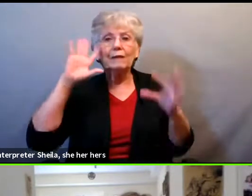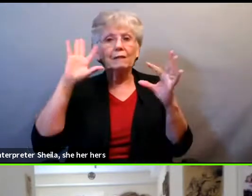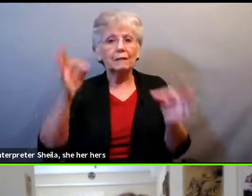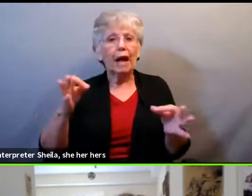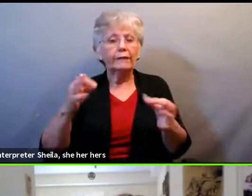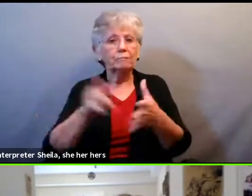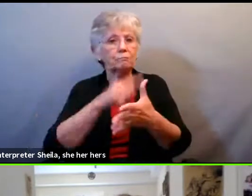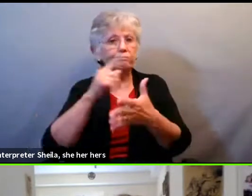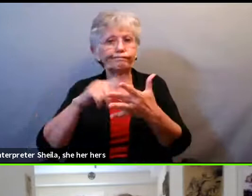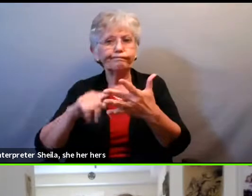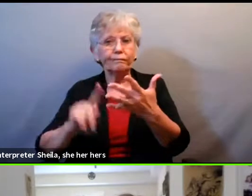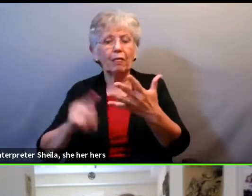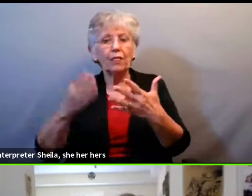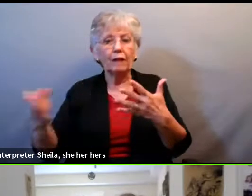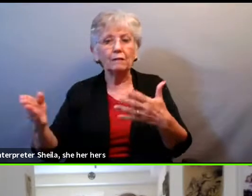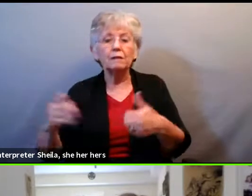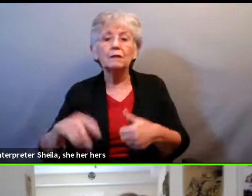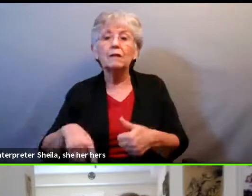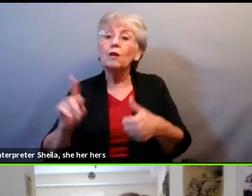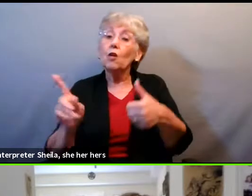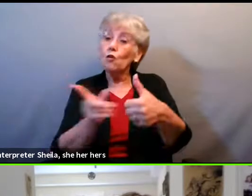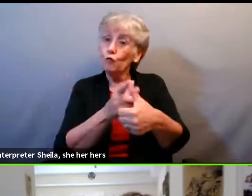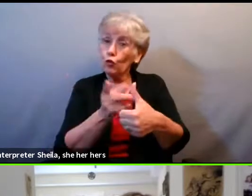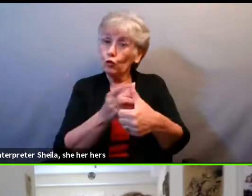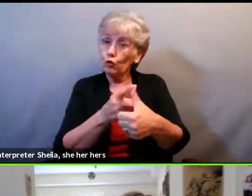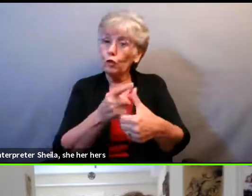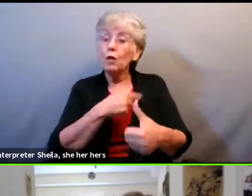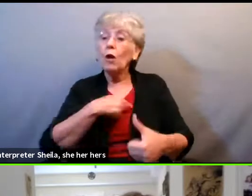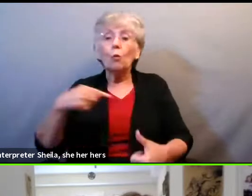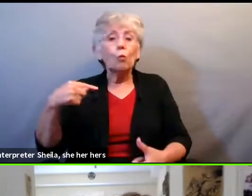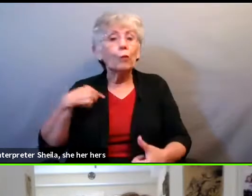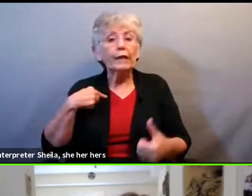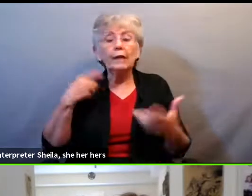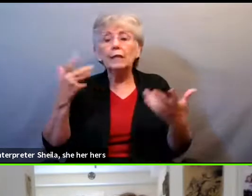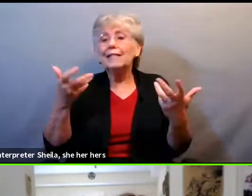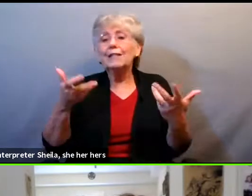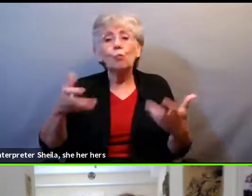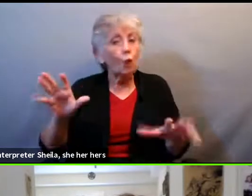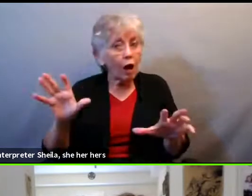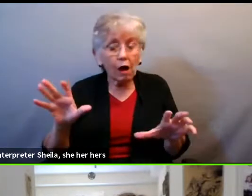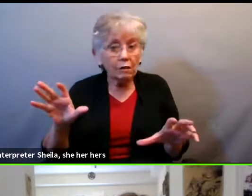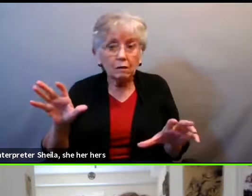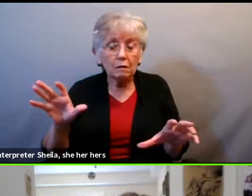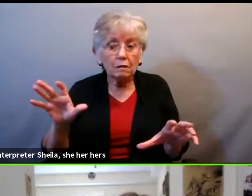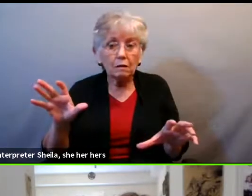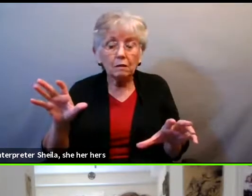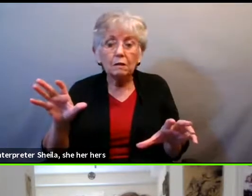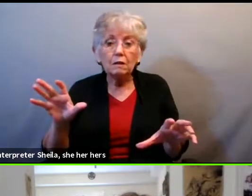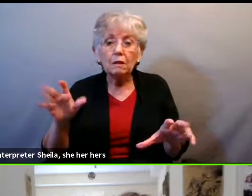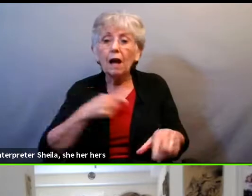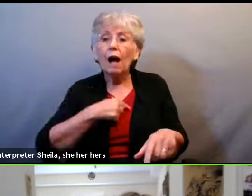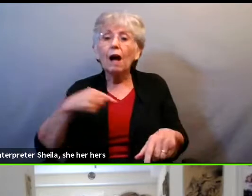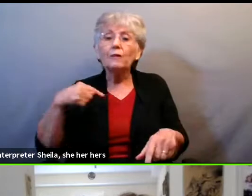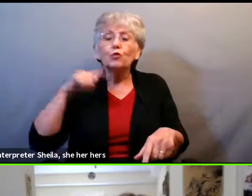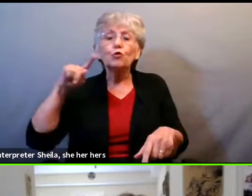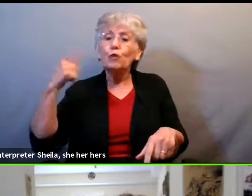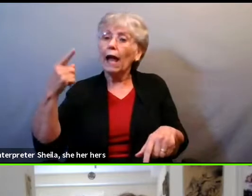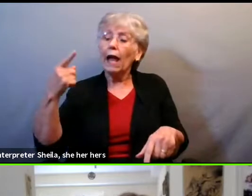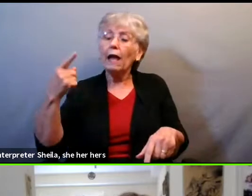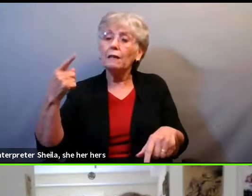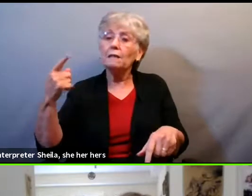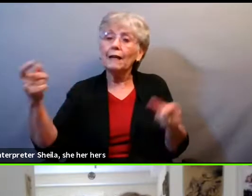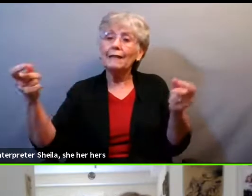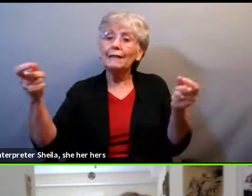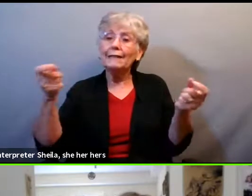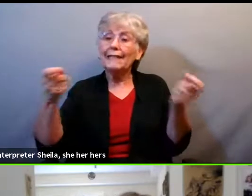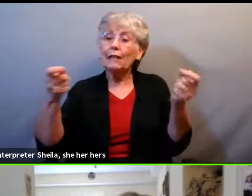things. One, we didn't want to be just dealing with this issue